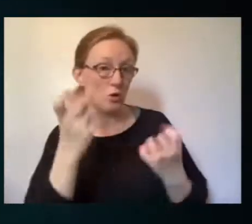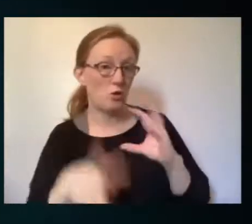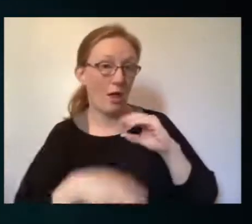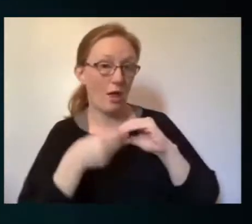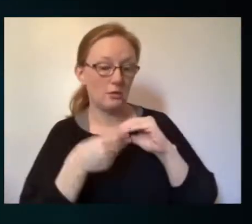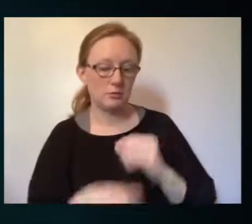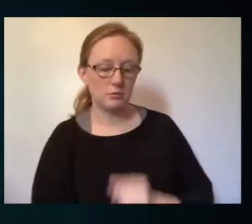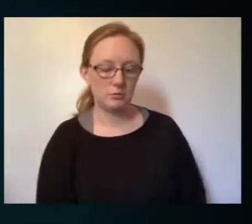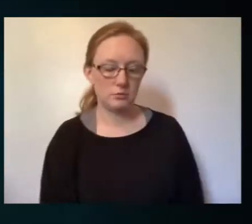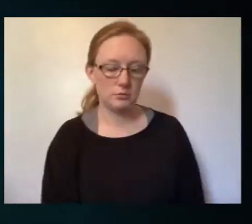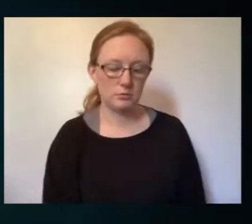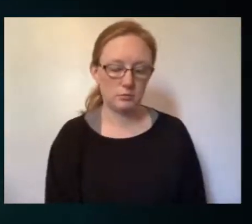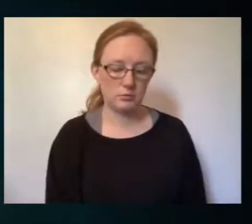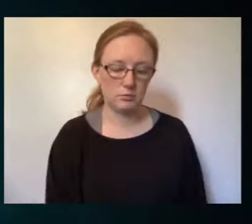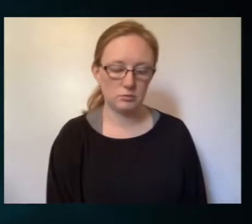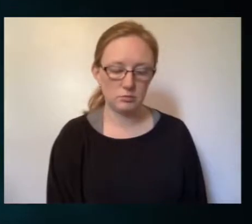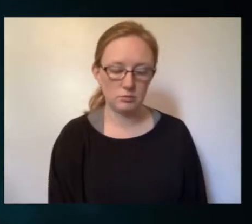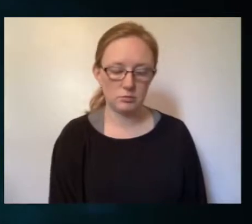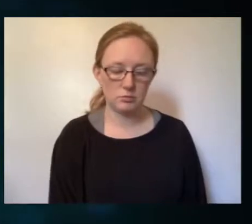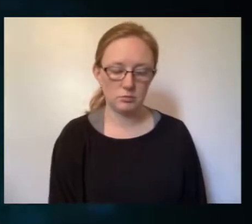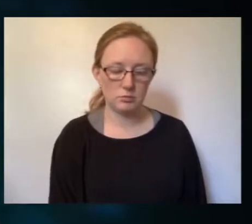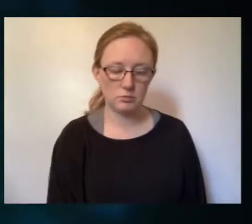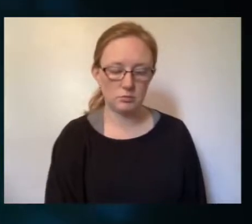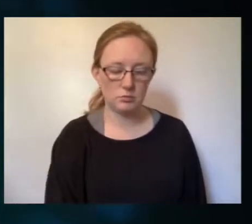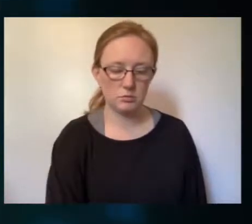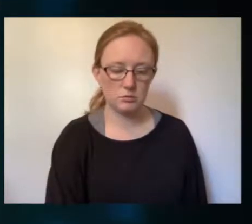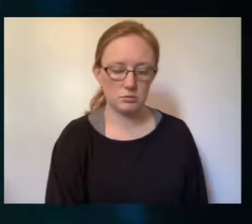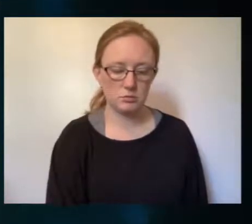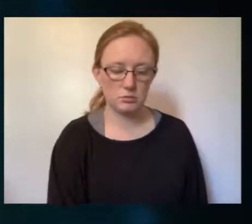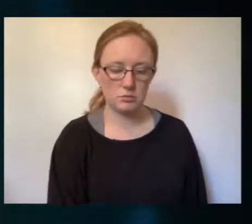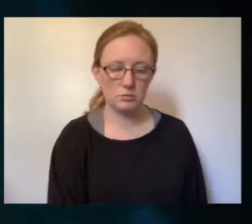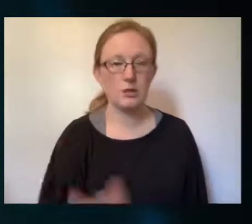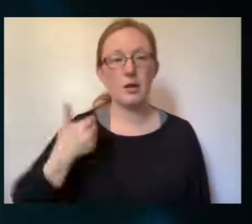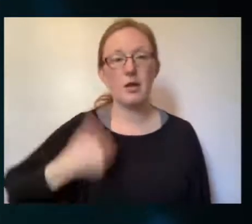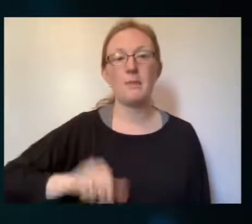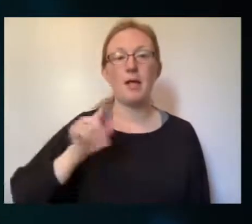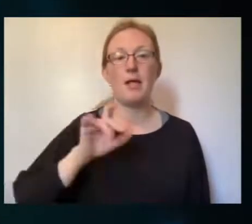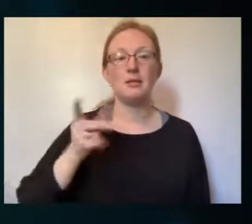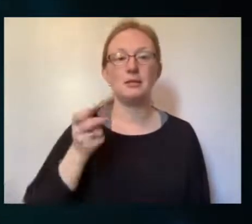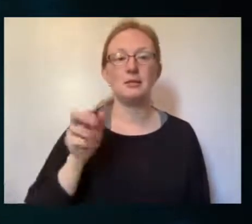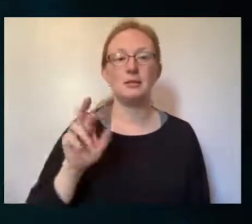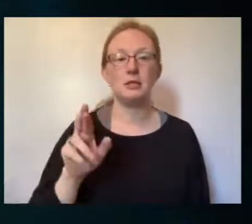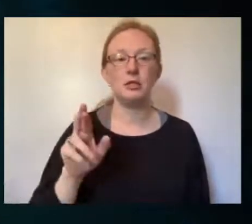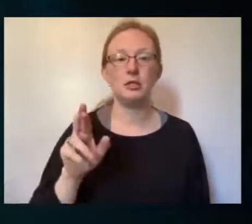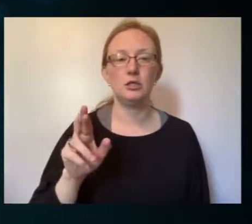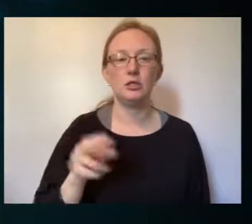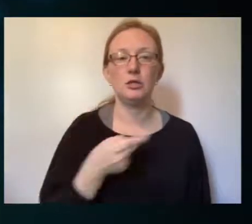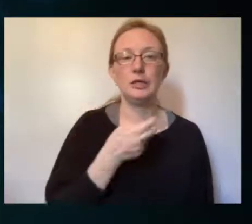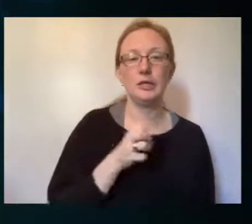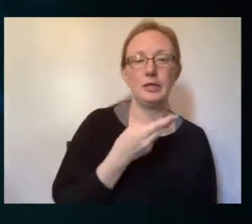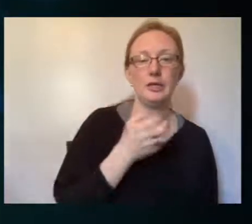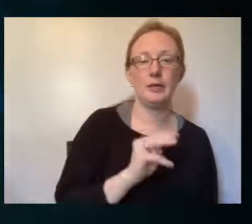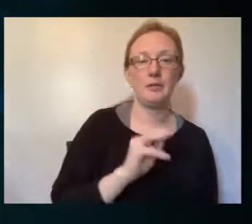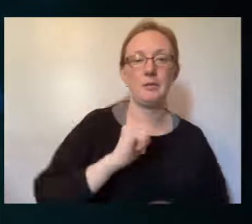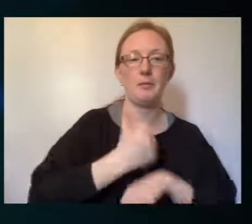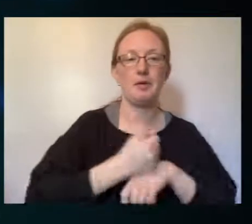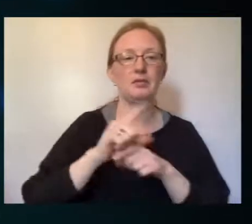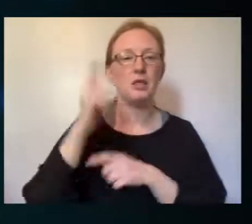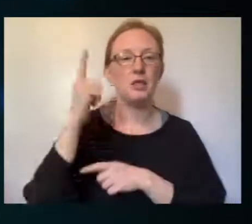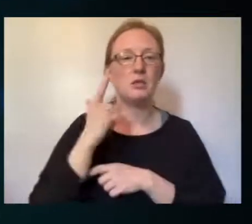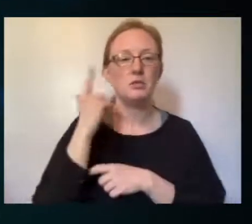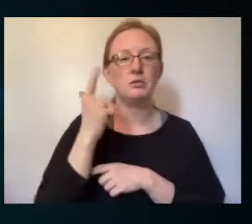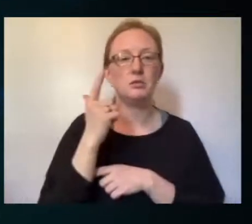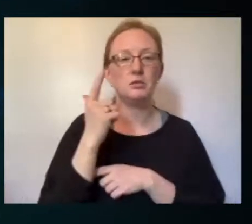here. Hi, thanks, Kel. I'm Alex Taylor. I, he, him, I'm based in London,